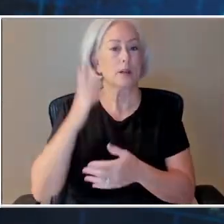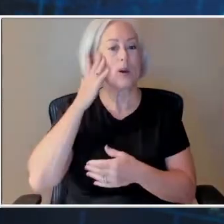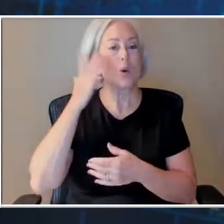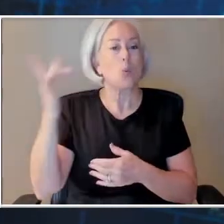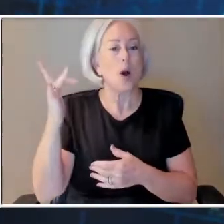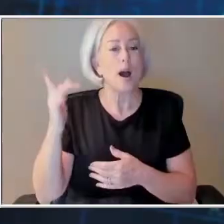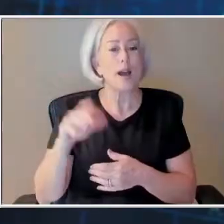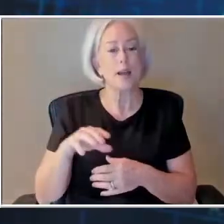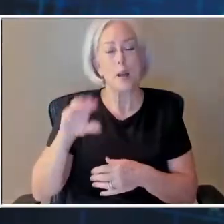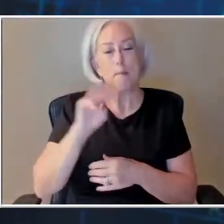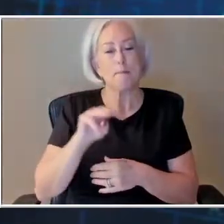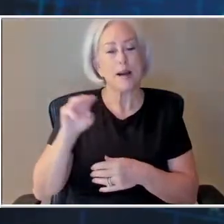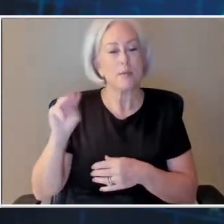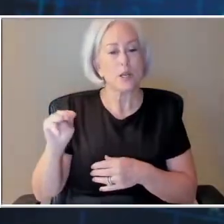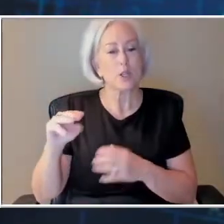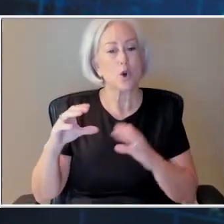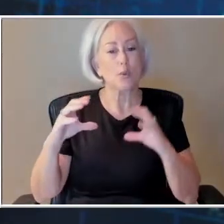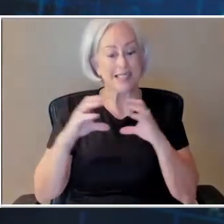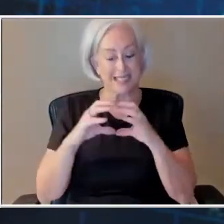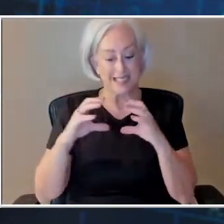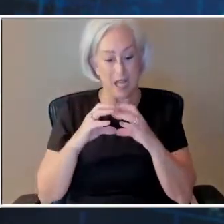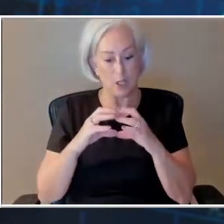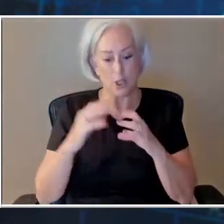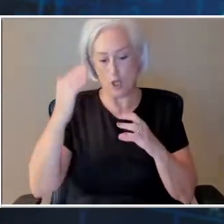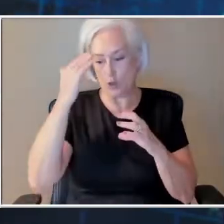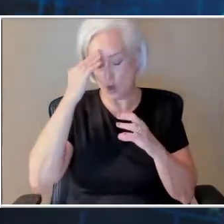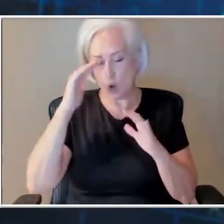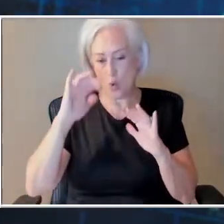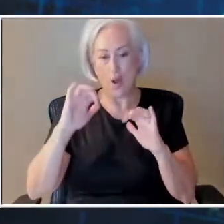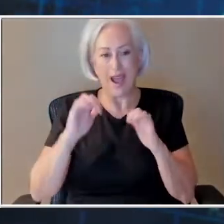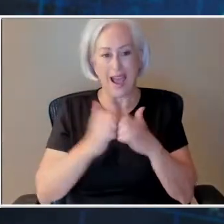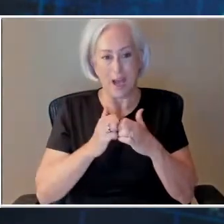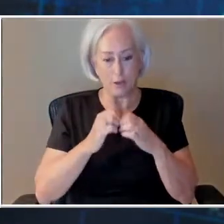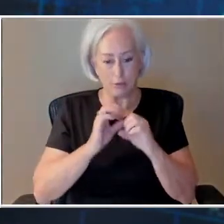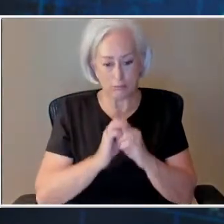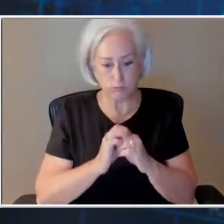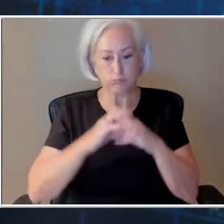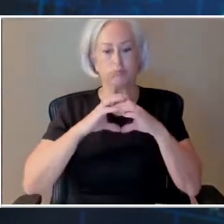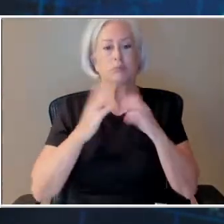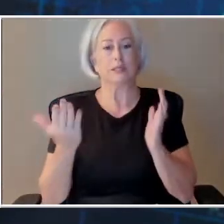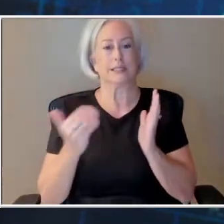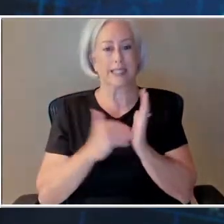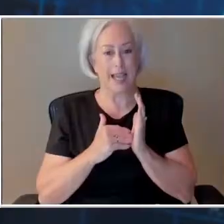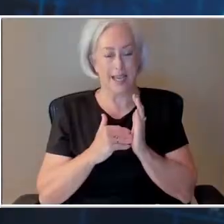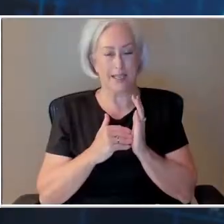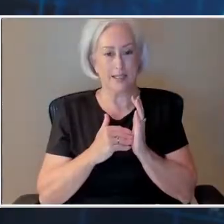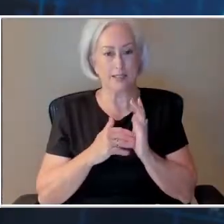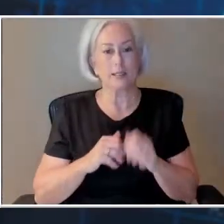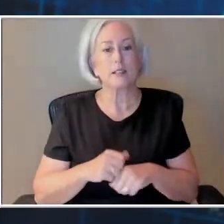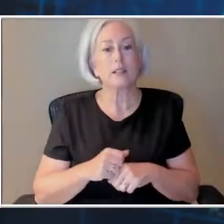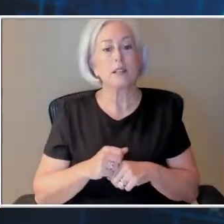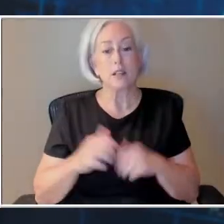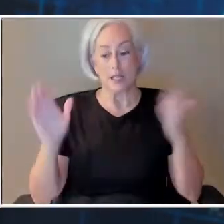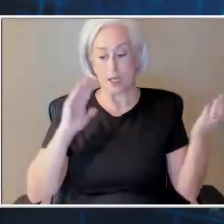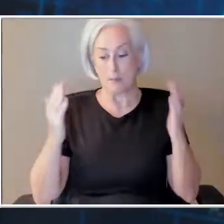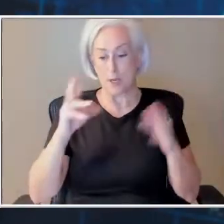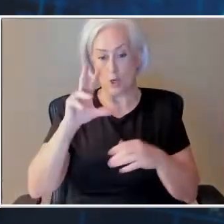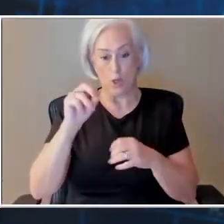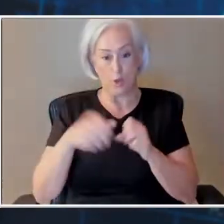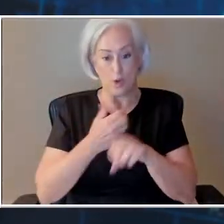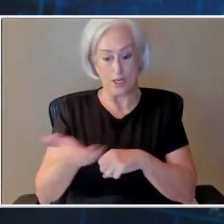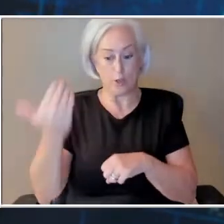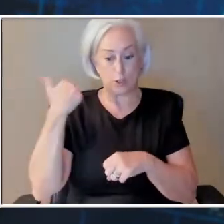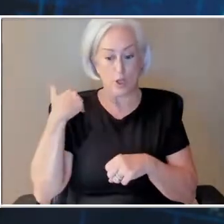come back again, how to learn from the treatment. But the good news is, as I tell Lou series, is that comparing to 30 years ago, we didn't have a lot of options. So